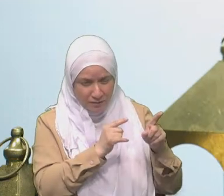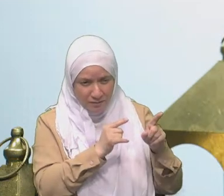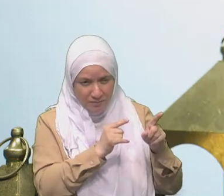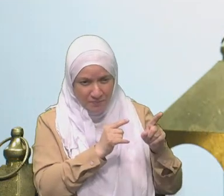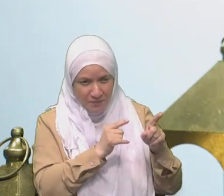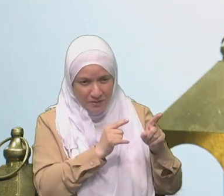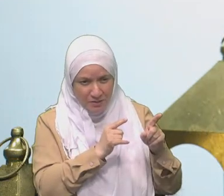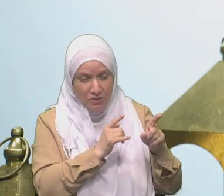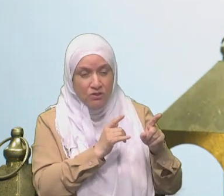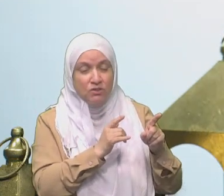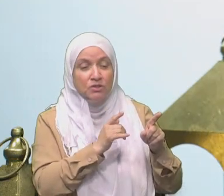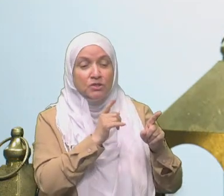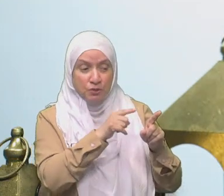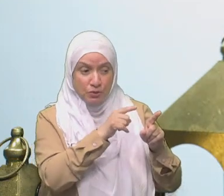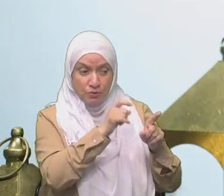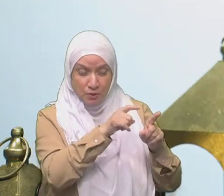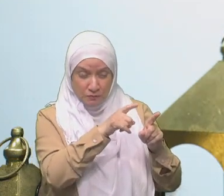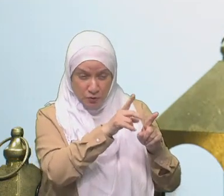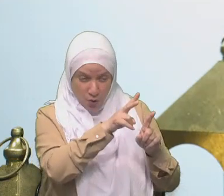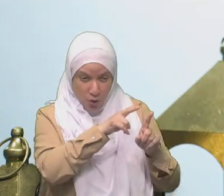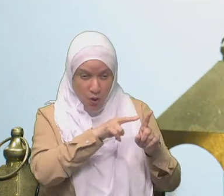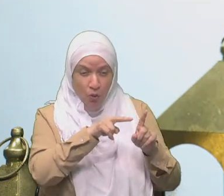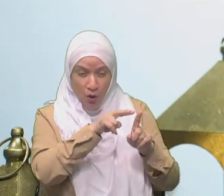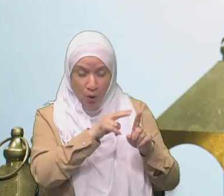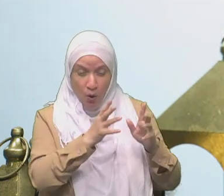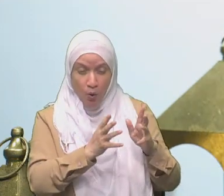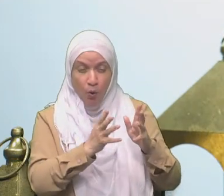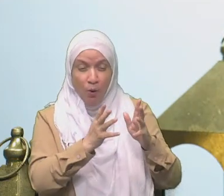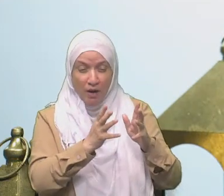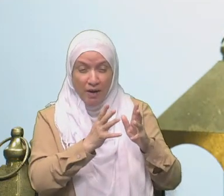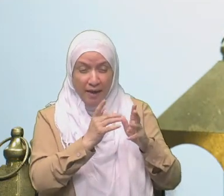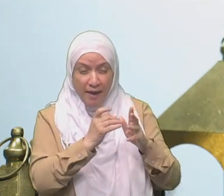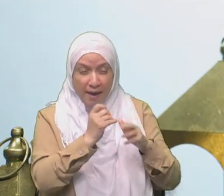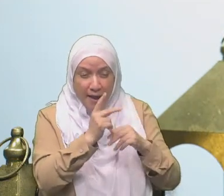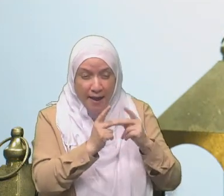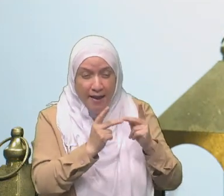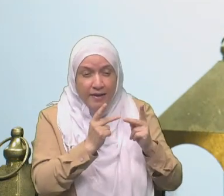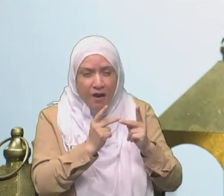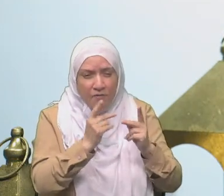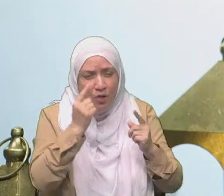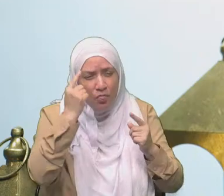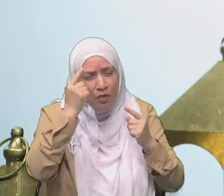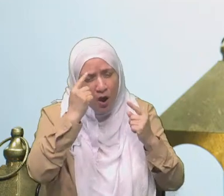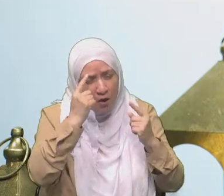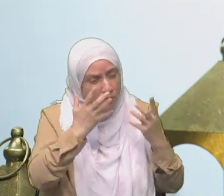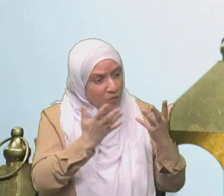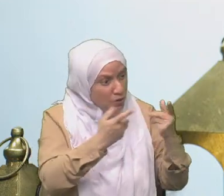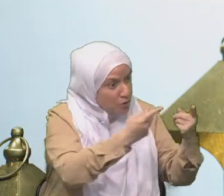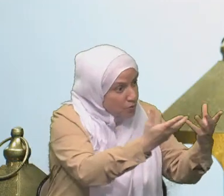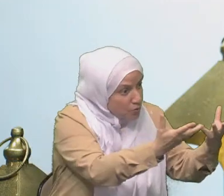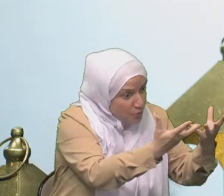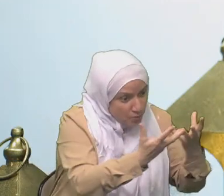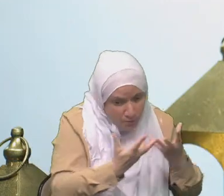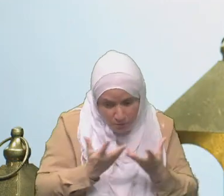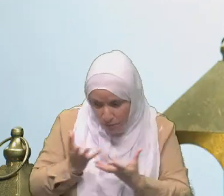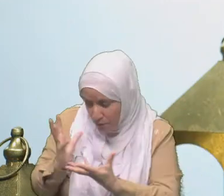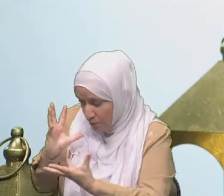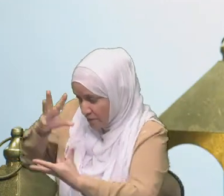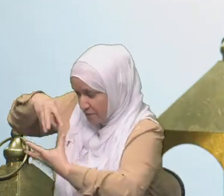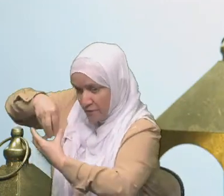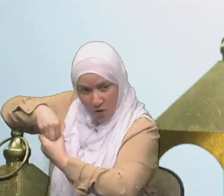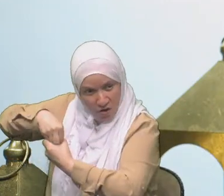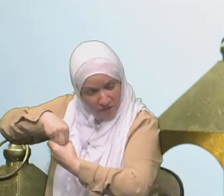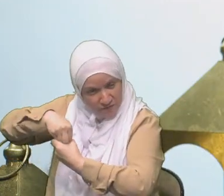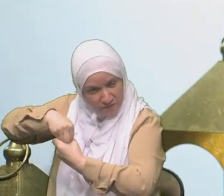into Islam. And so one of the things that you'll see him fighting with, have you ever heard this saying, one hand washes the other? One hand washes the